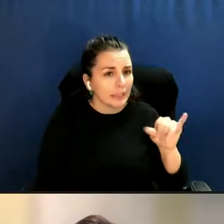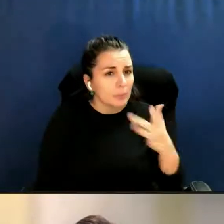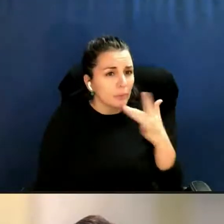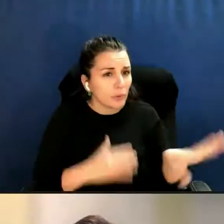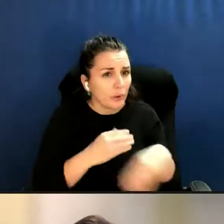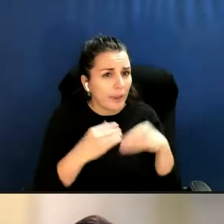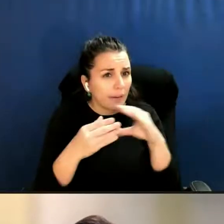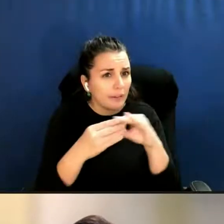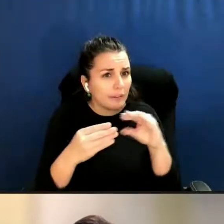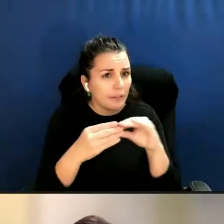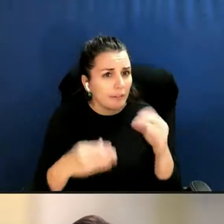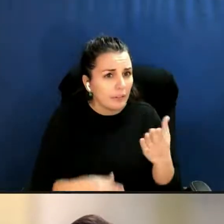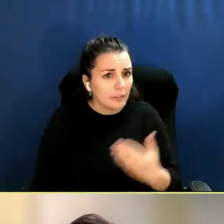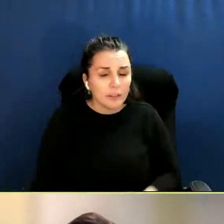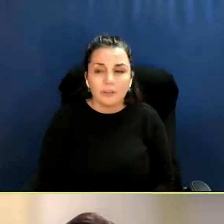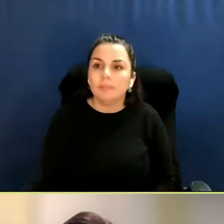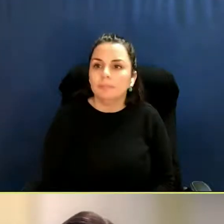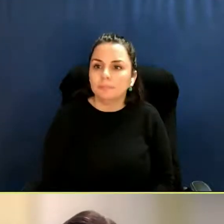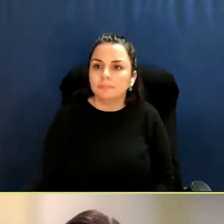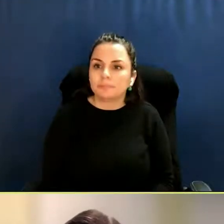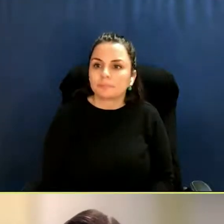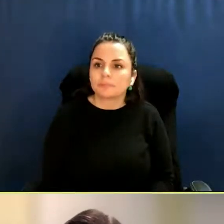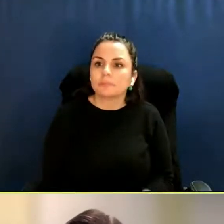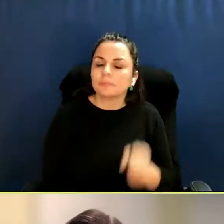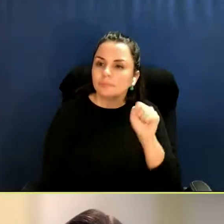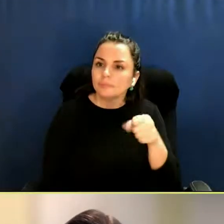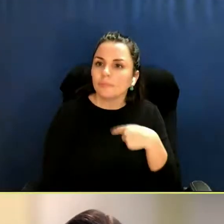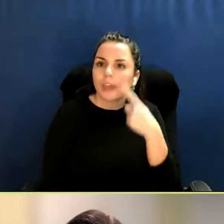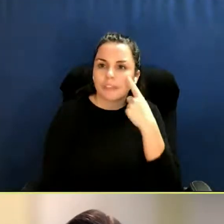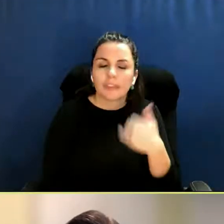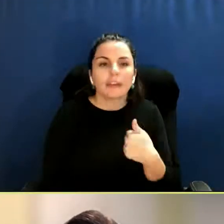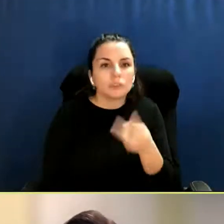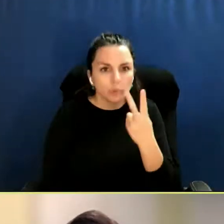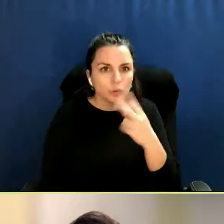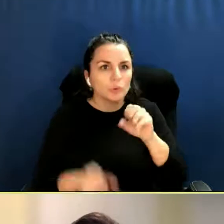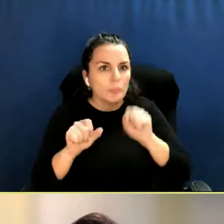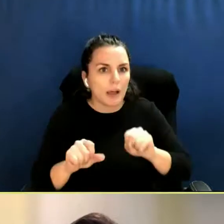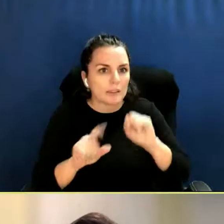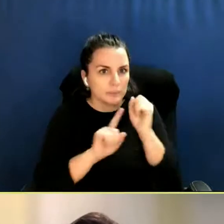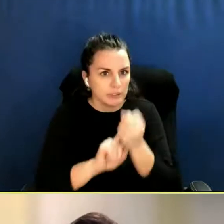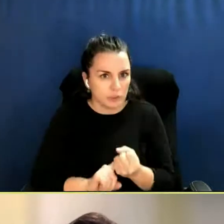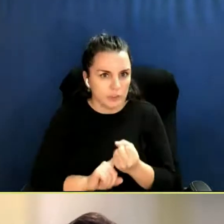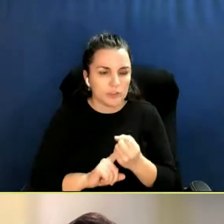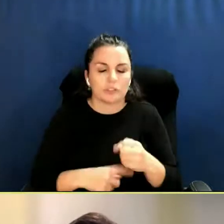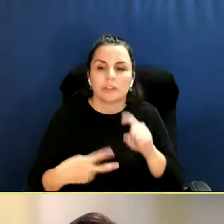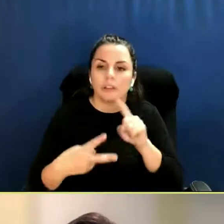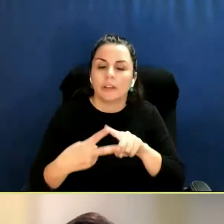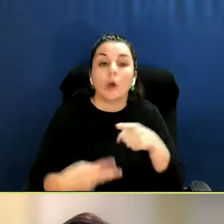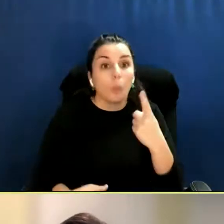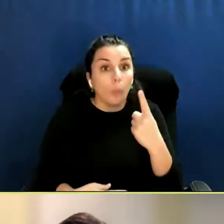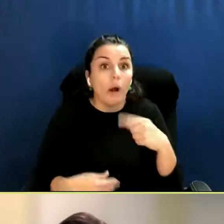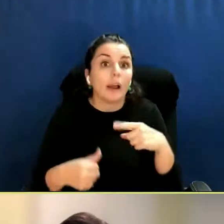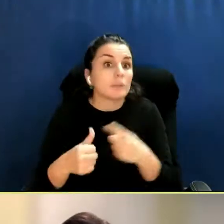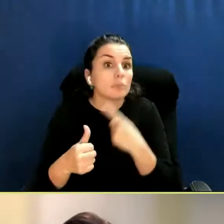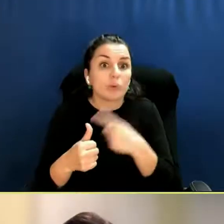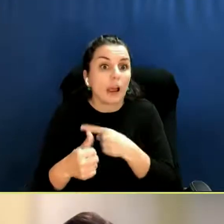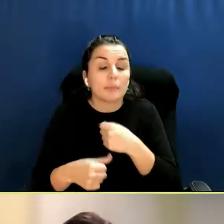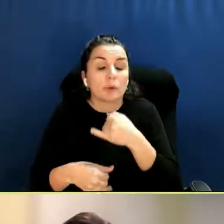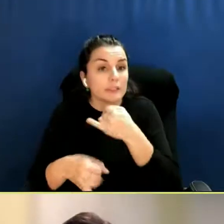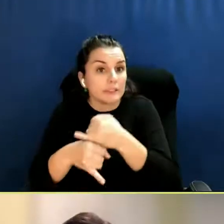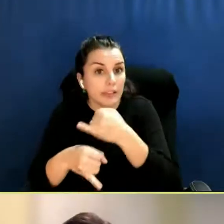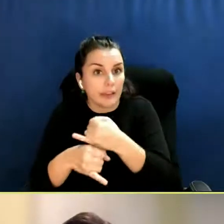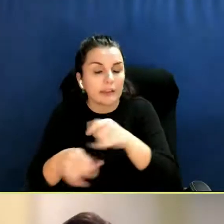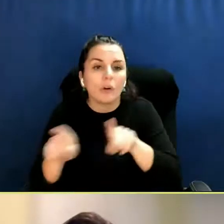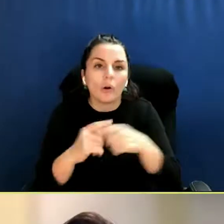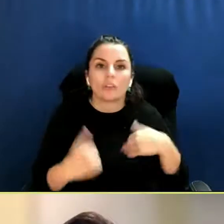add? Yeah, I think there's two different scenarios here. So you have a prime site, and let's say the subawardees are also engaged